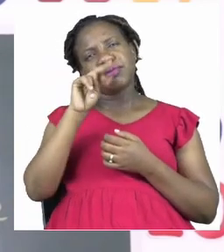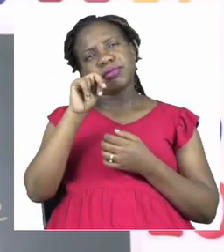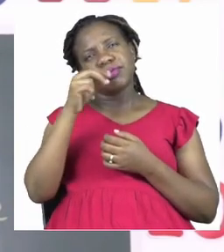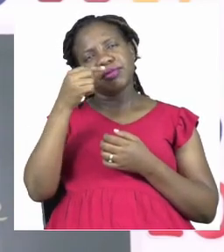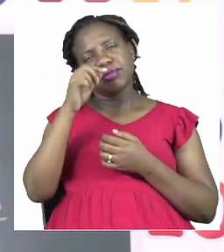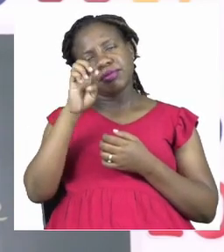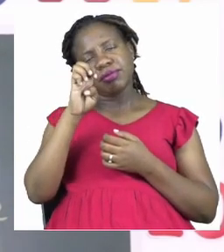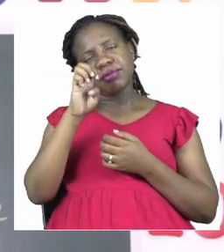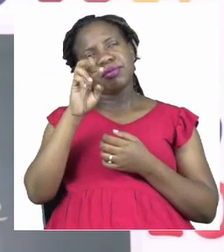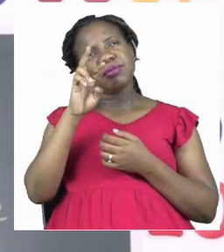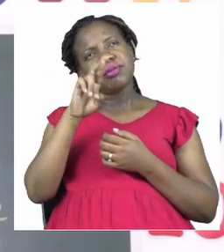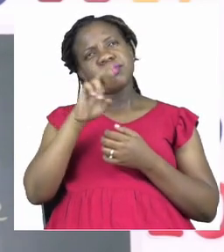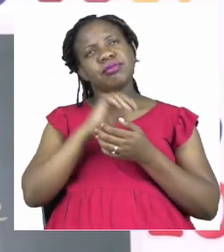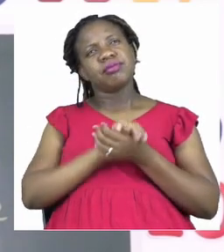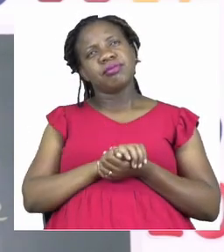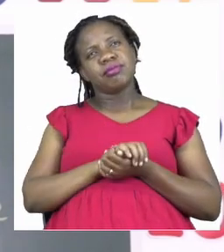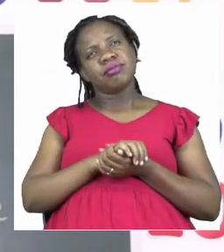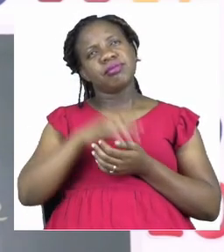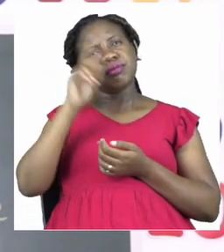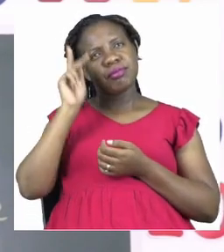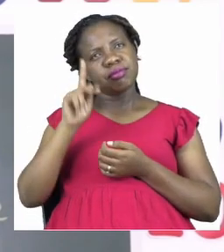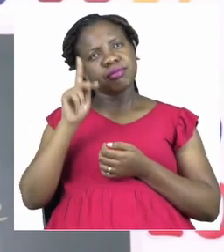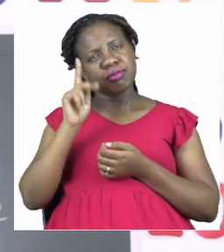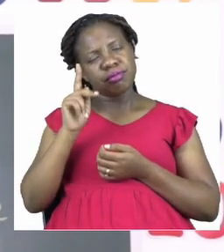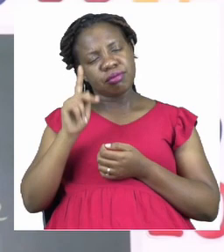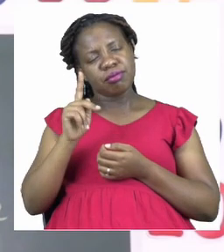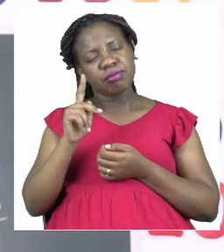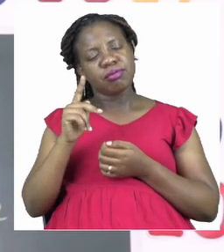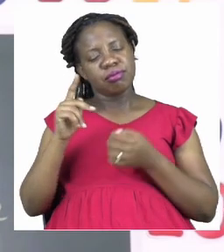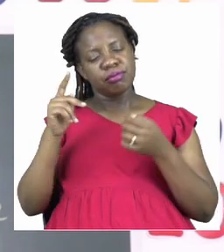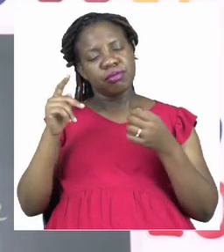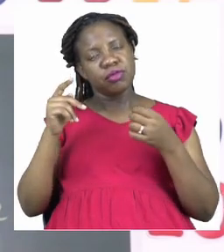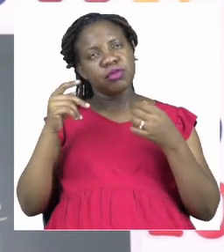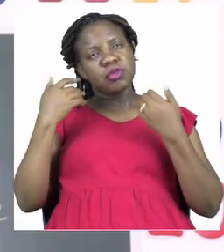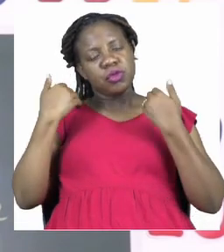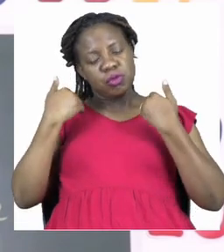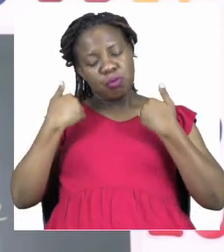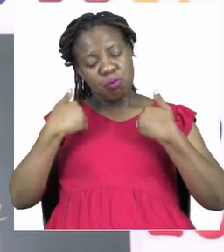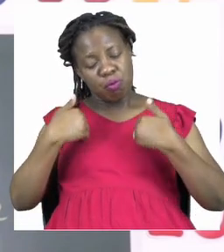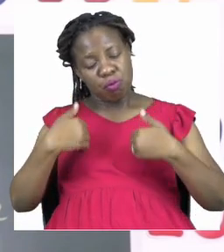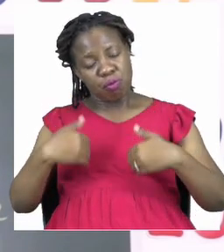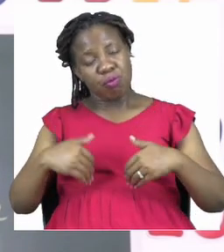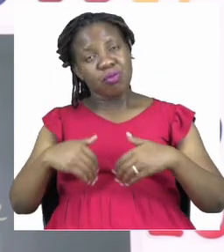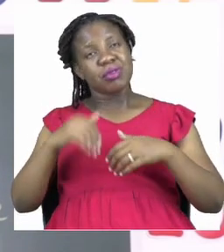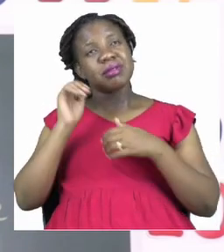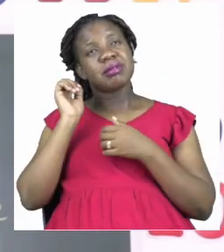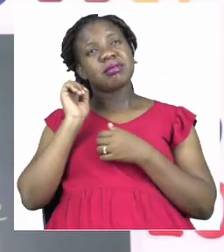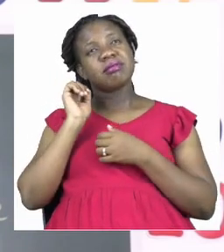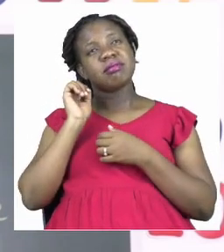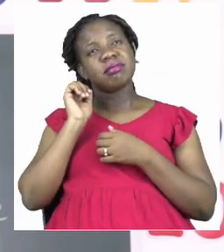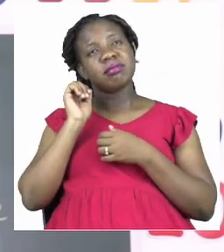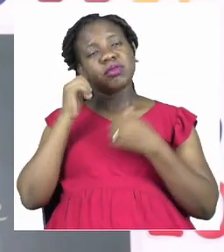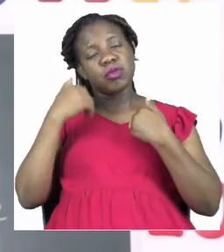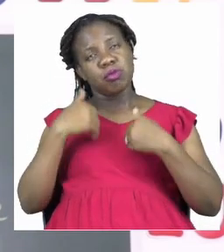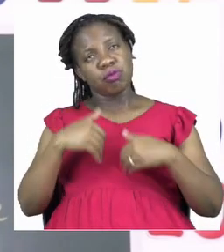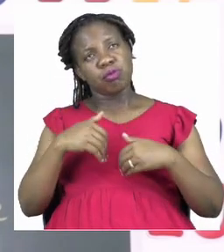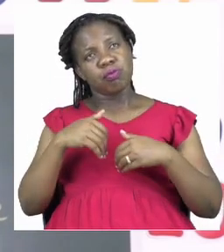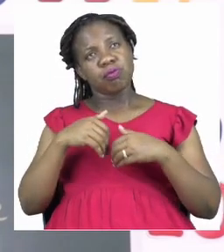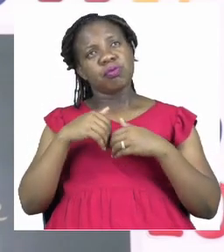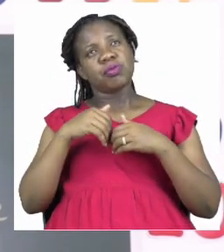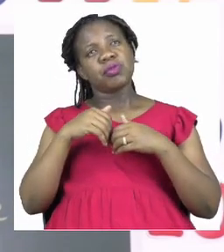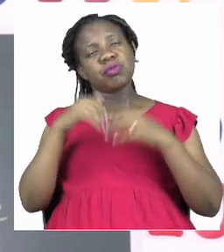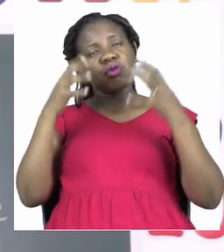any special marks they have on their bodies. Just like how we have marks on our bodies that make